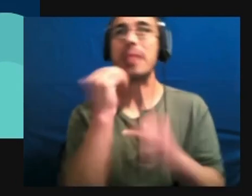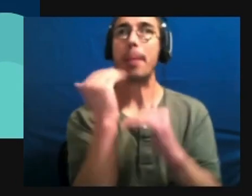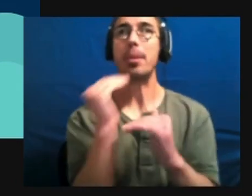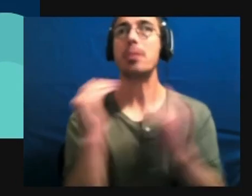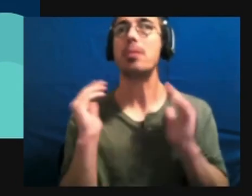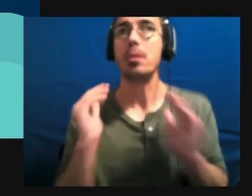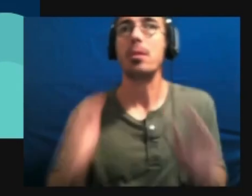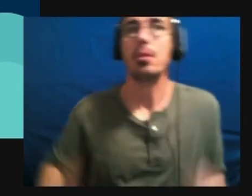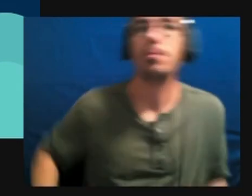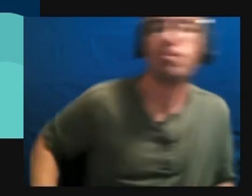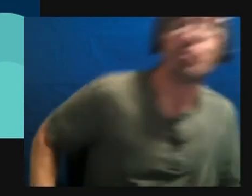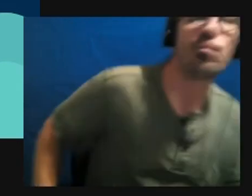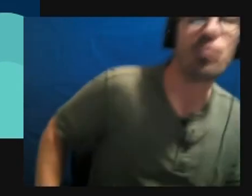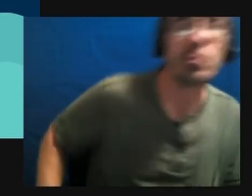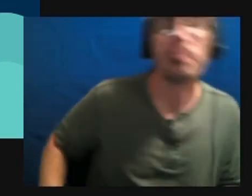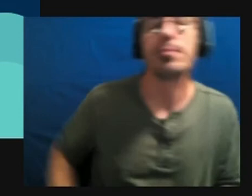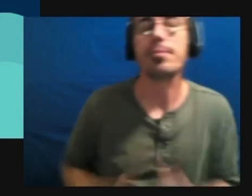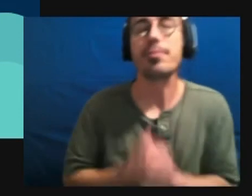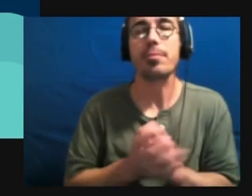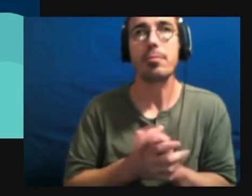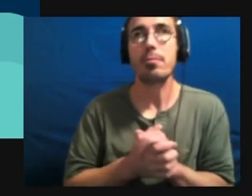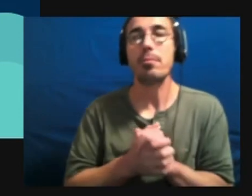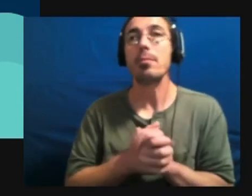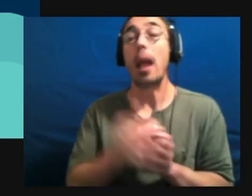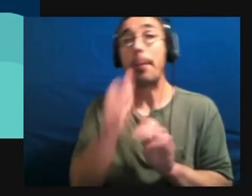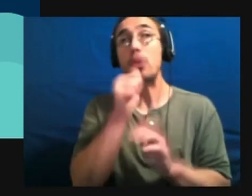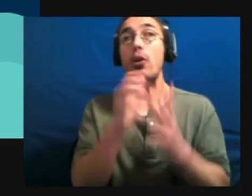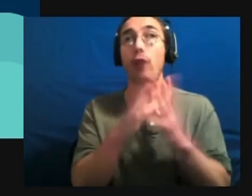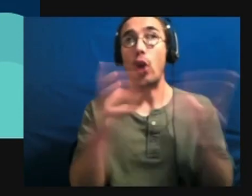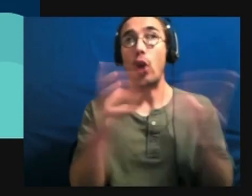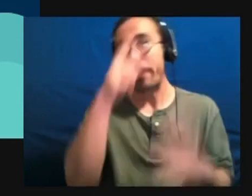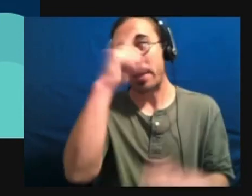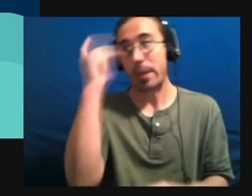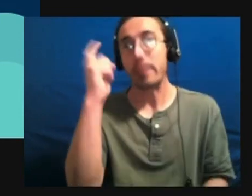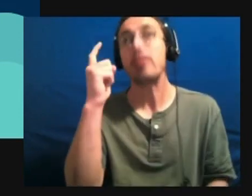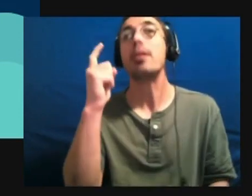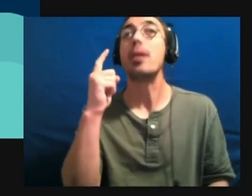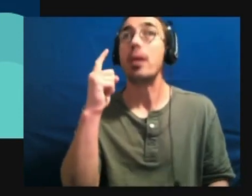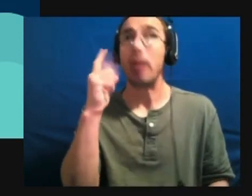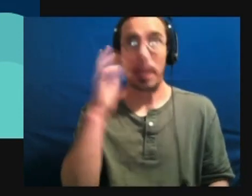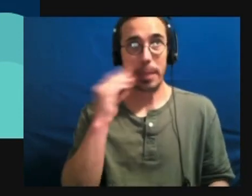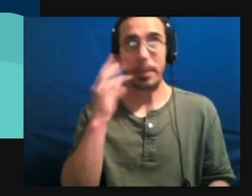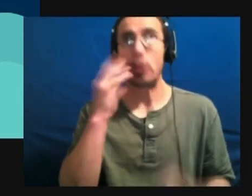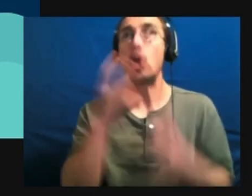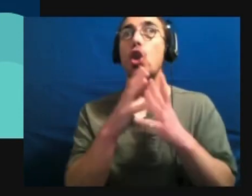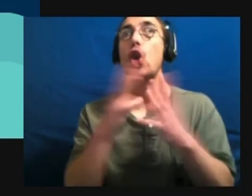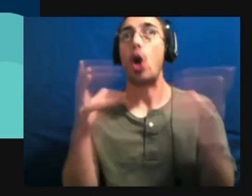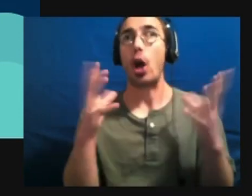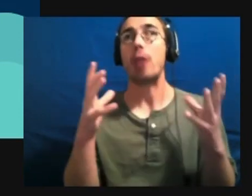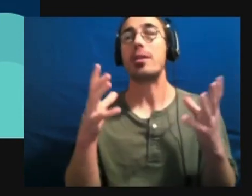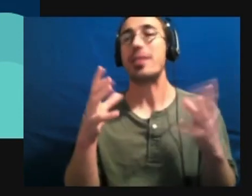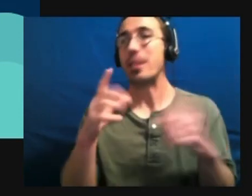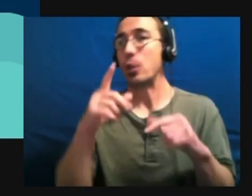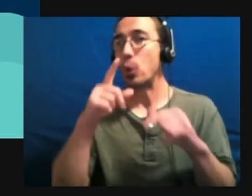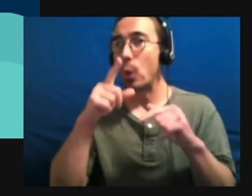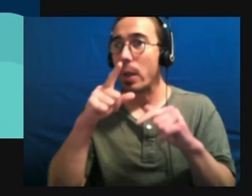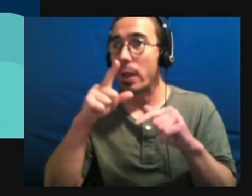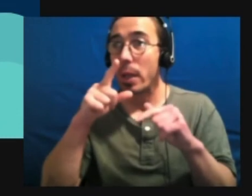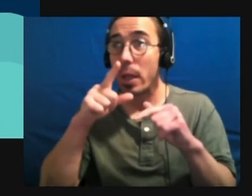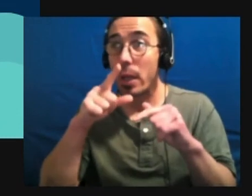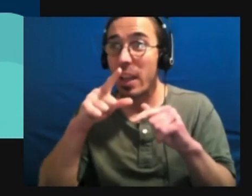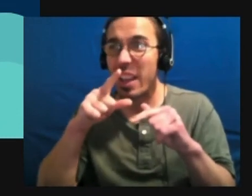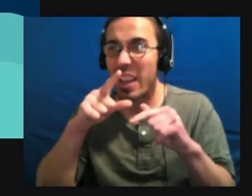I suffer a lot because I have to put up with a lot of things in a world that's not accommodating for me and